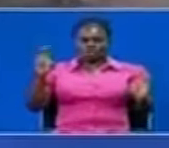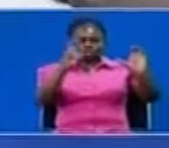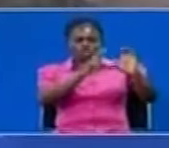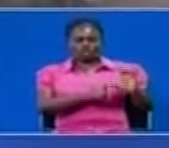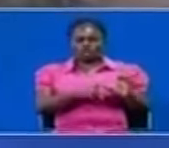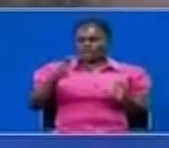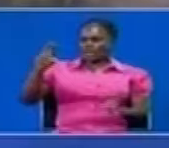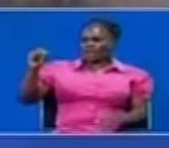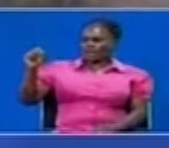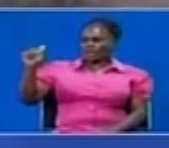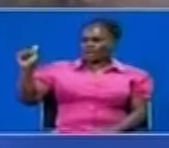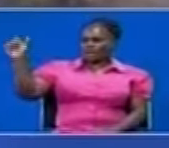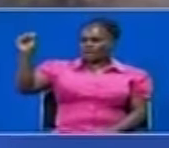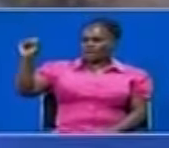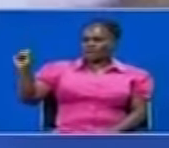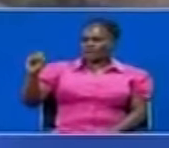NASA.